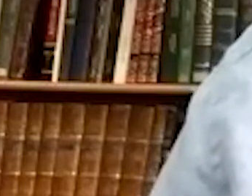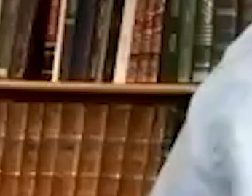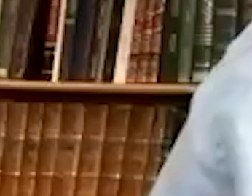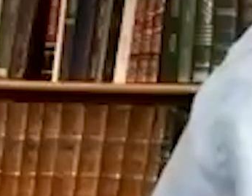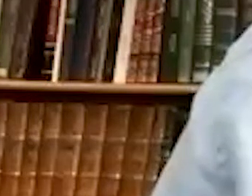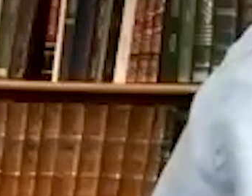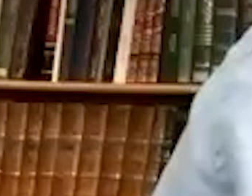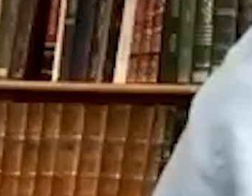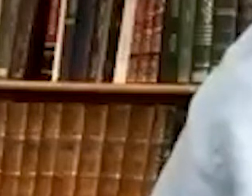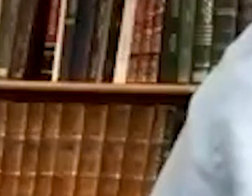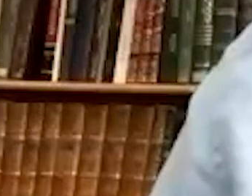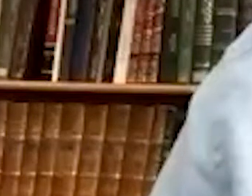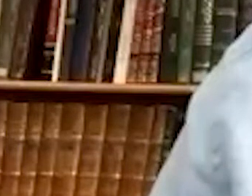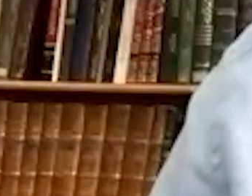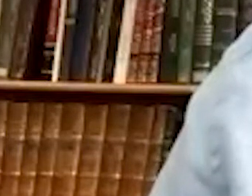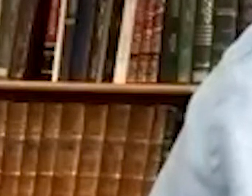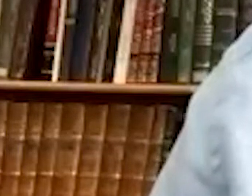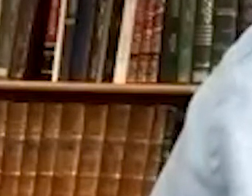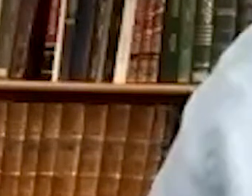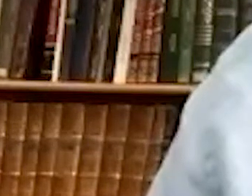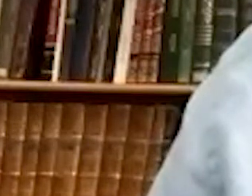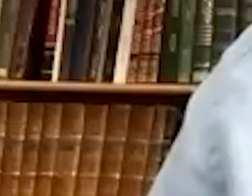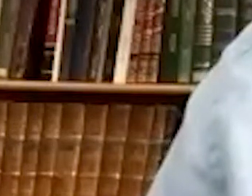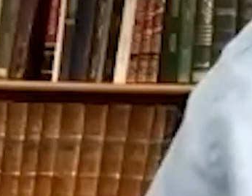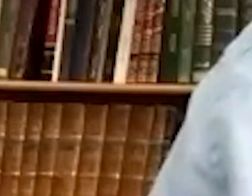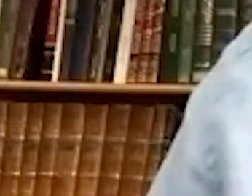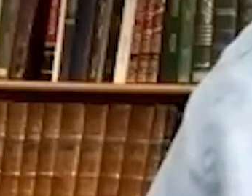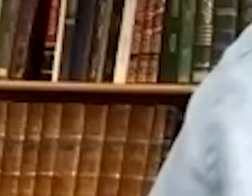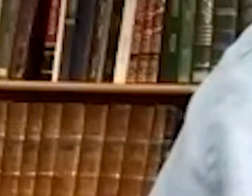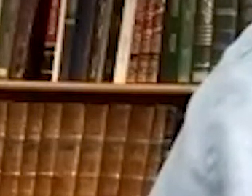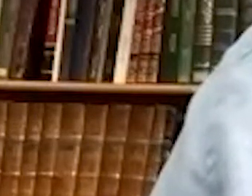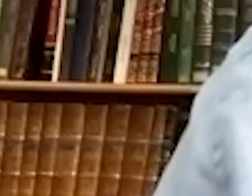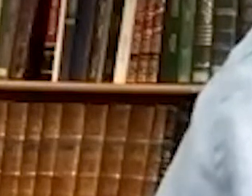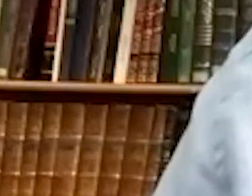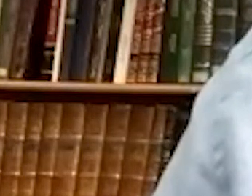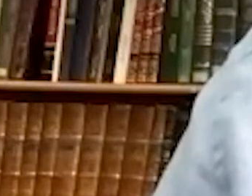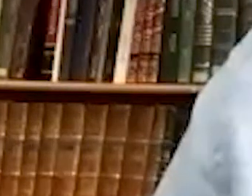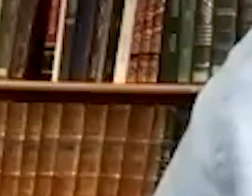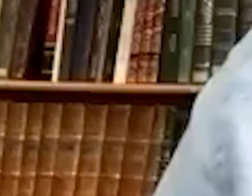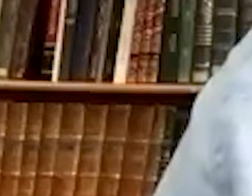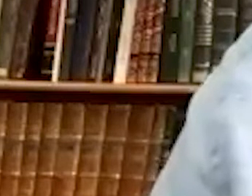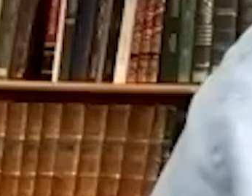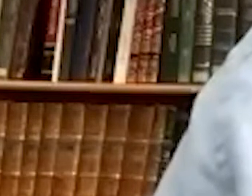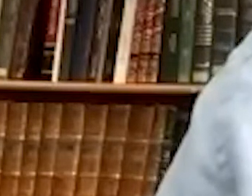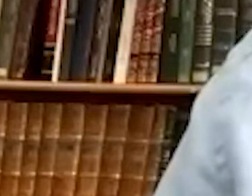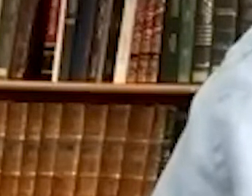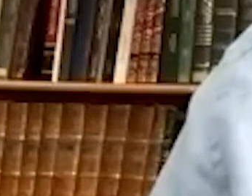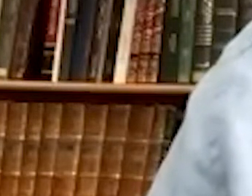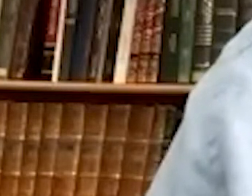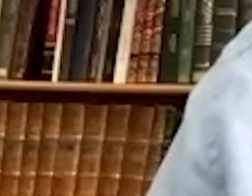wisdom, compassion, and strengthen our faith. Help us to embrace the values of peace and